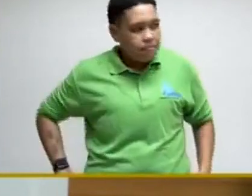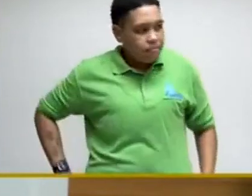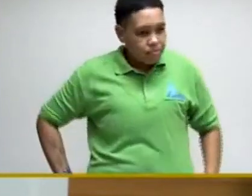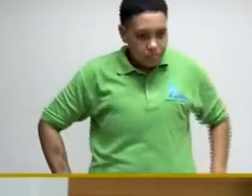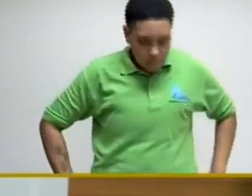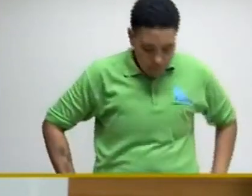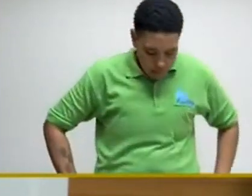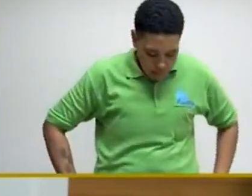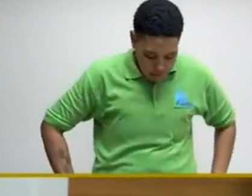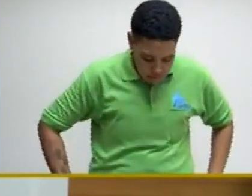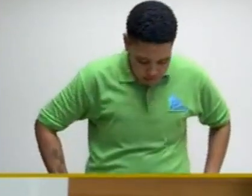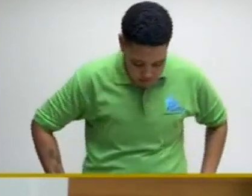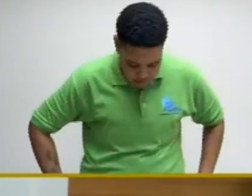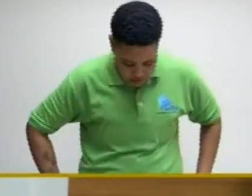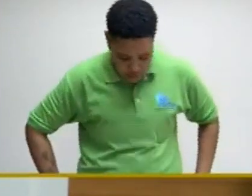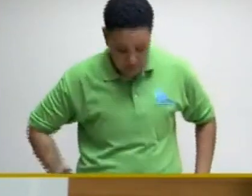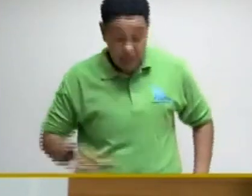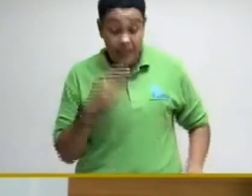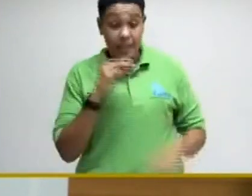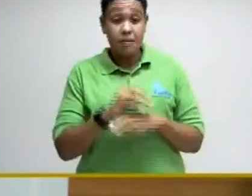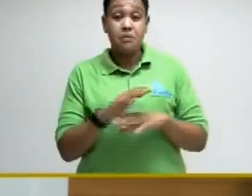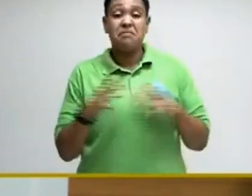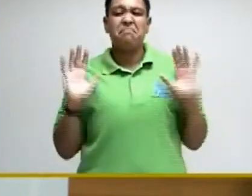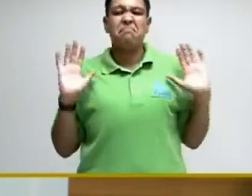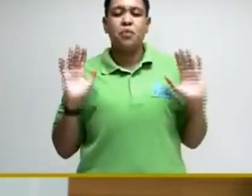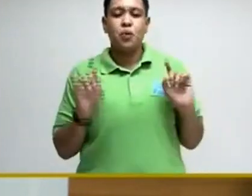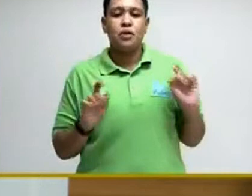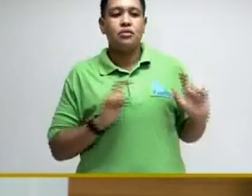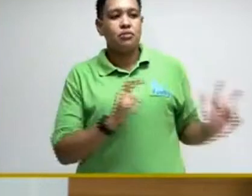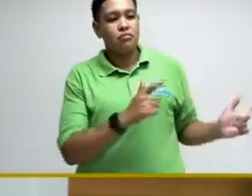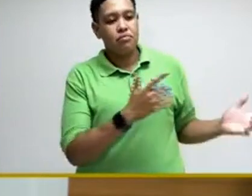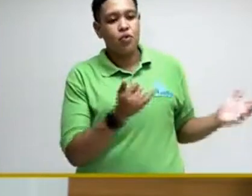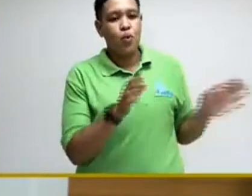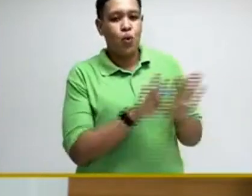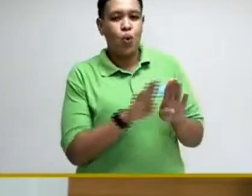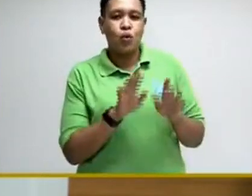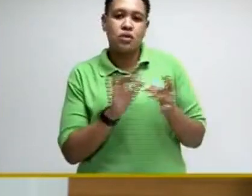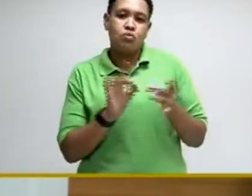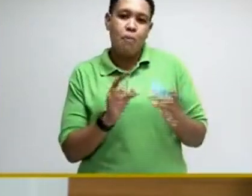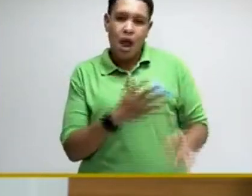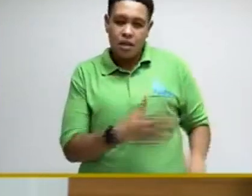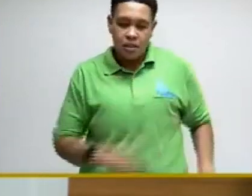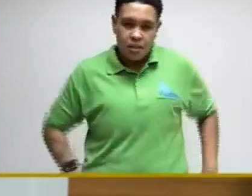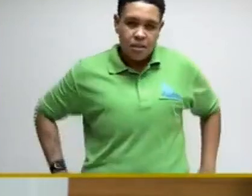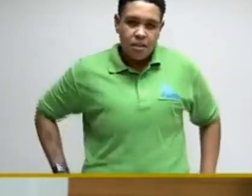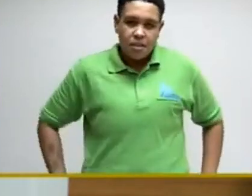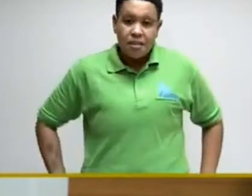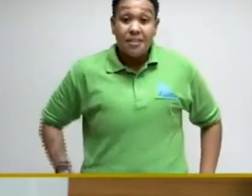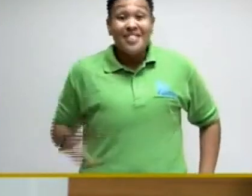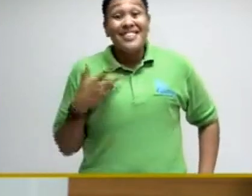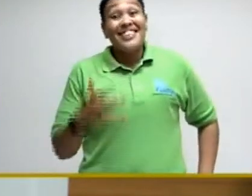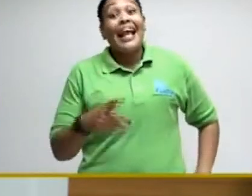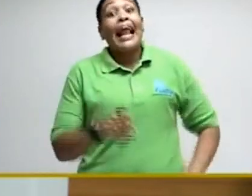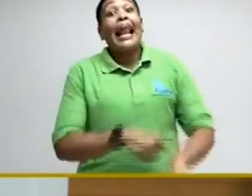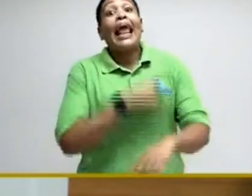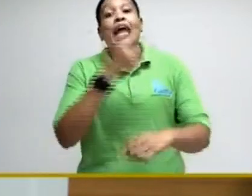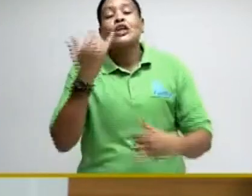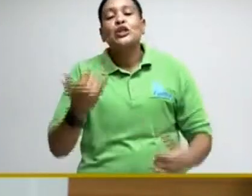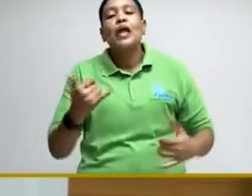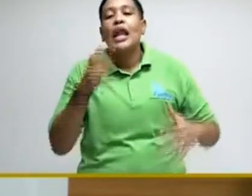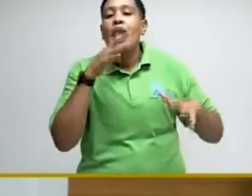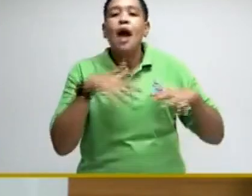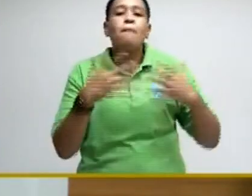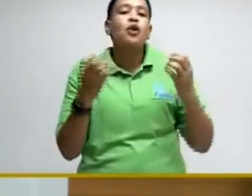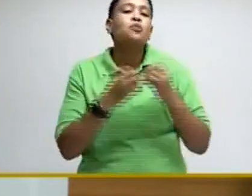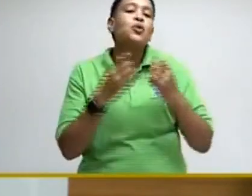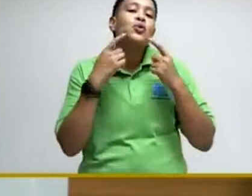Thank you very much, Minister. Those are all the questions we have from our media colleagues. So I'll hand over to you for your closing remarks. Well, we have been at this for a very long time. Not much more to